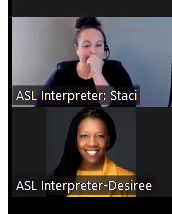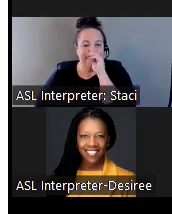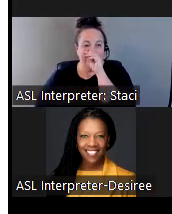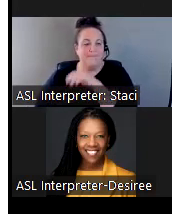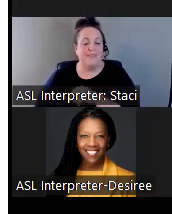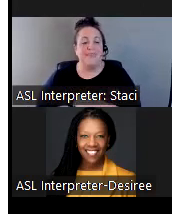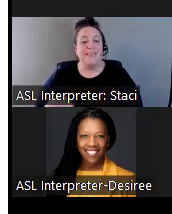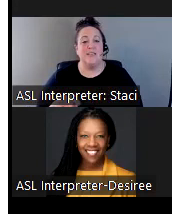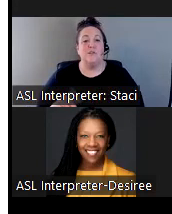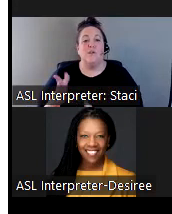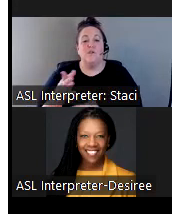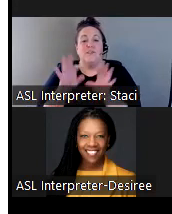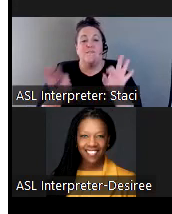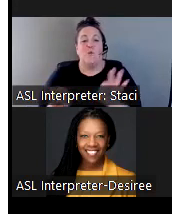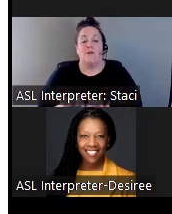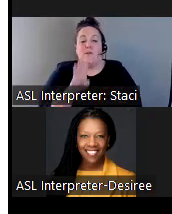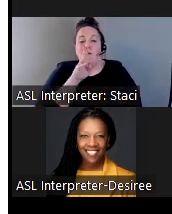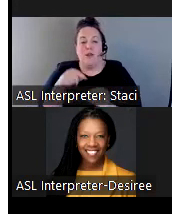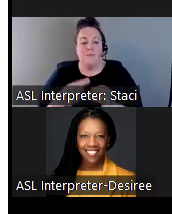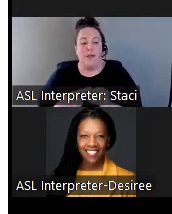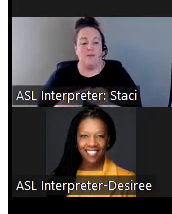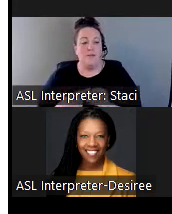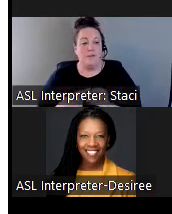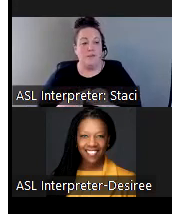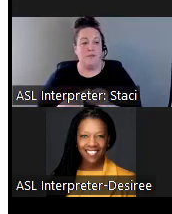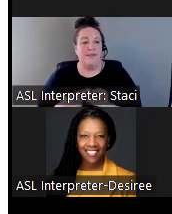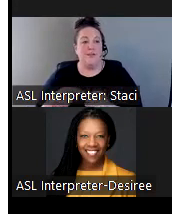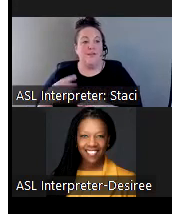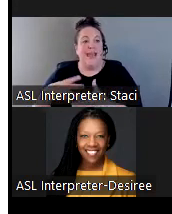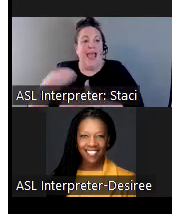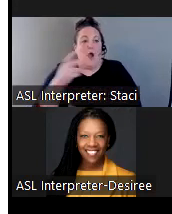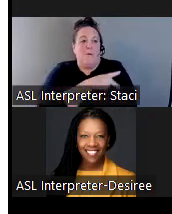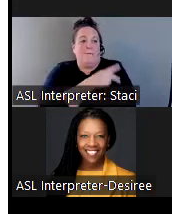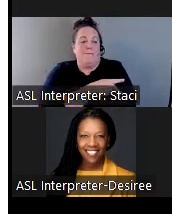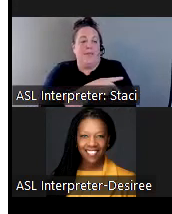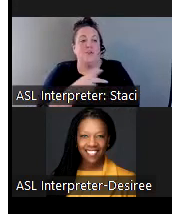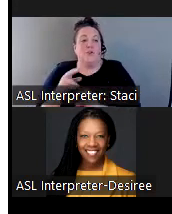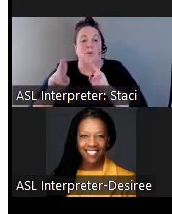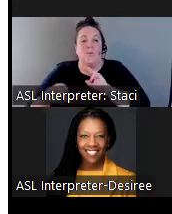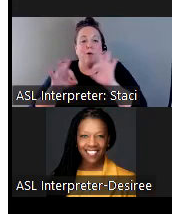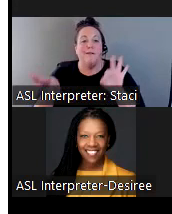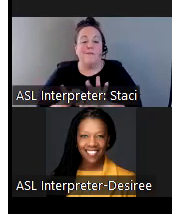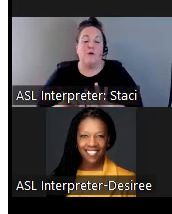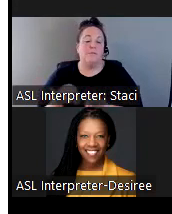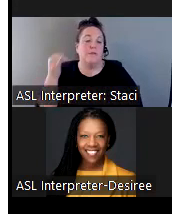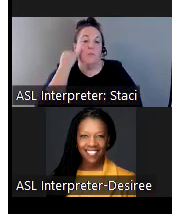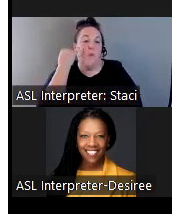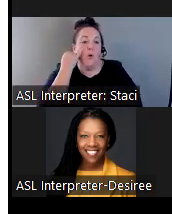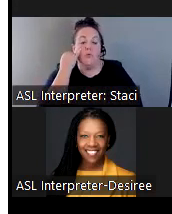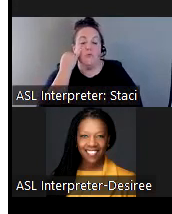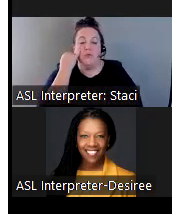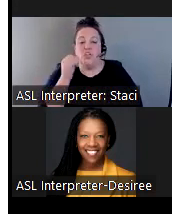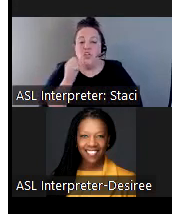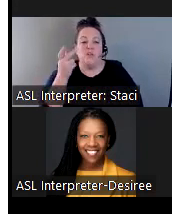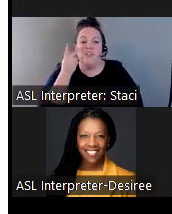These are some of the forms I was going to talk about. There is an outpatient reporting form. So if you don't see that